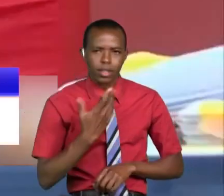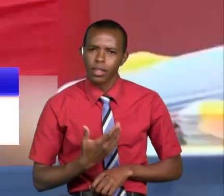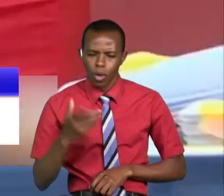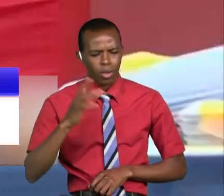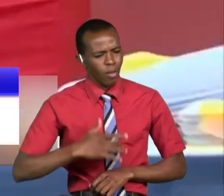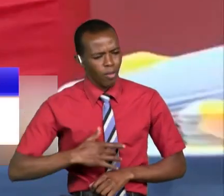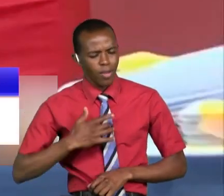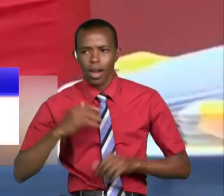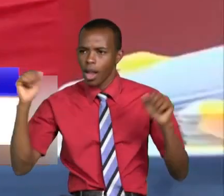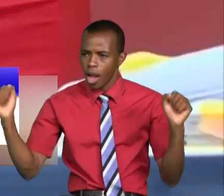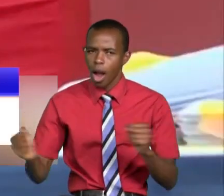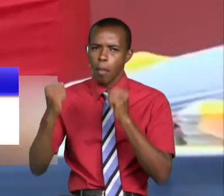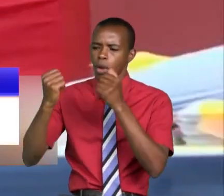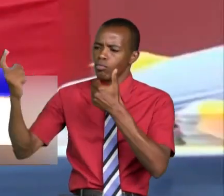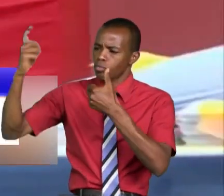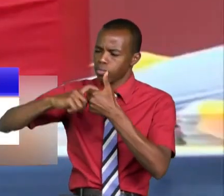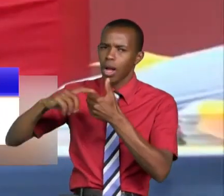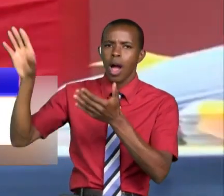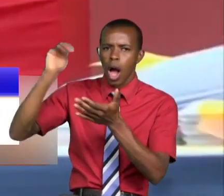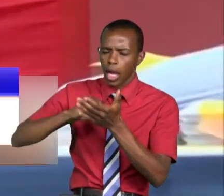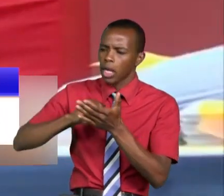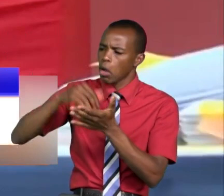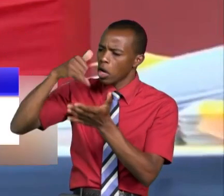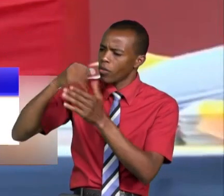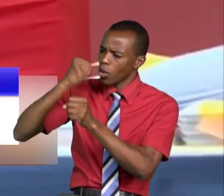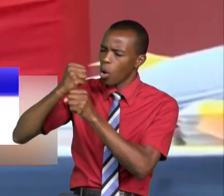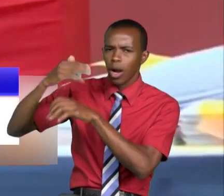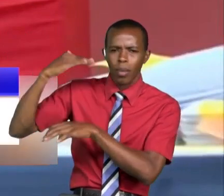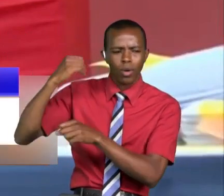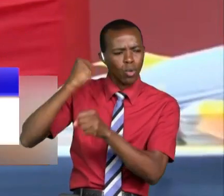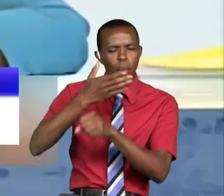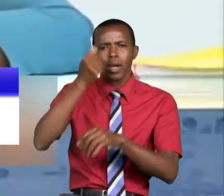you feel if you come back with that legacy, you'll do any better?